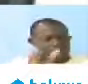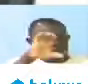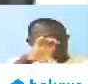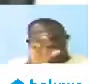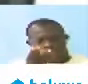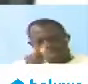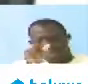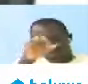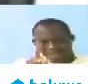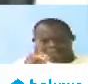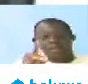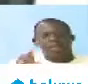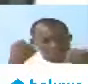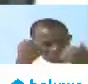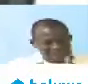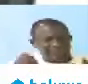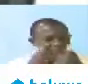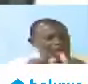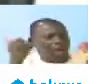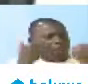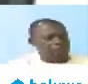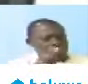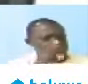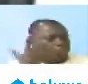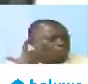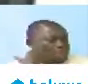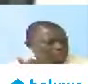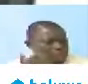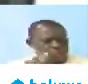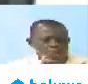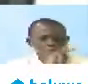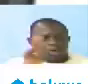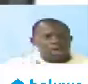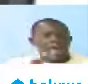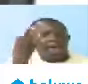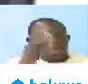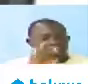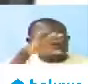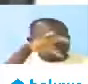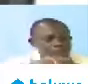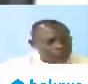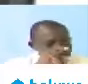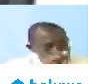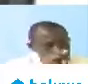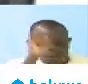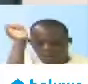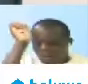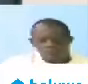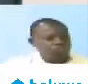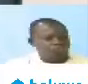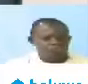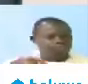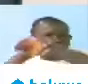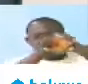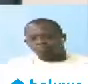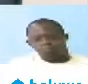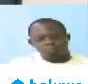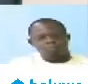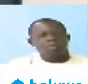Negro Syrian. Whether you like it or not, but if they catch you, we'll take you. Was this limited